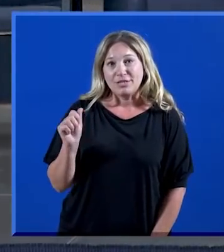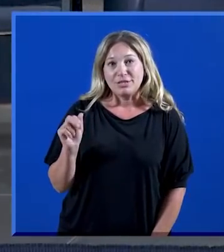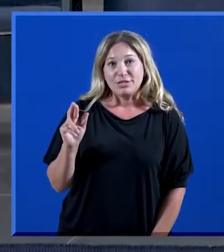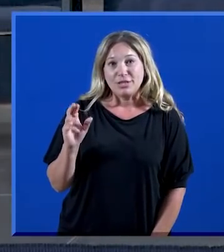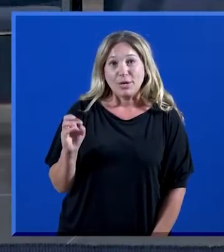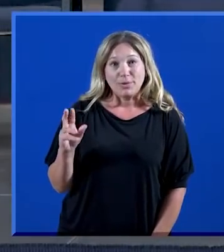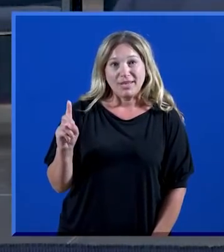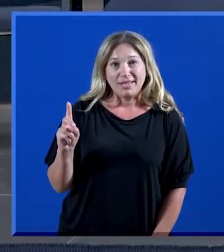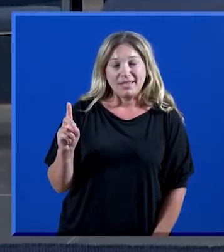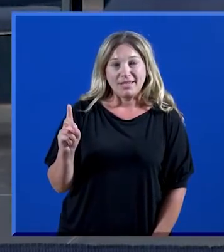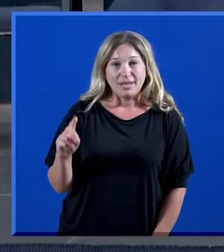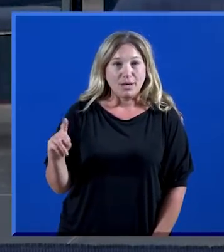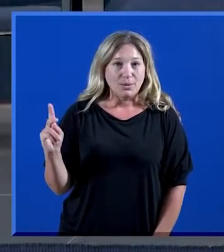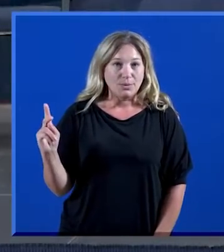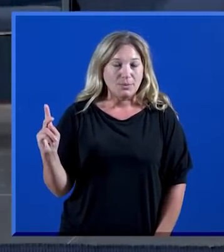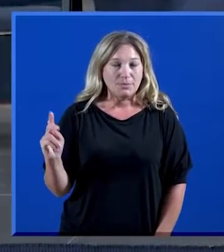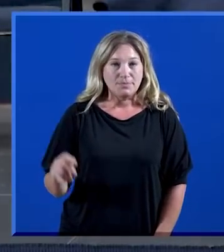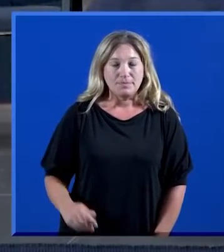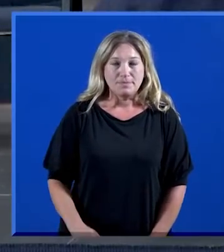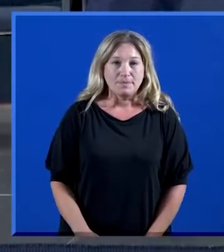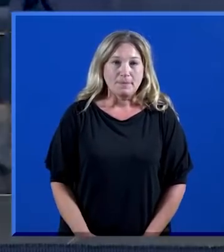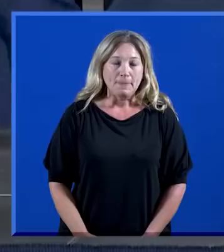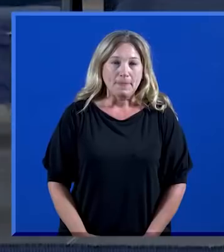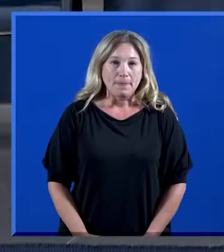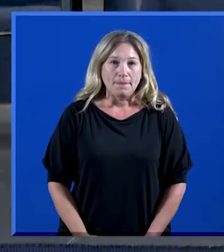Jared Kuhn.